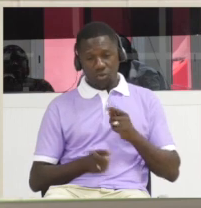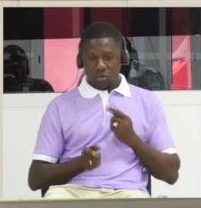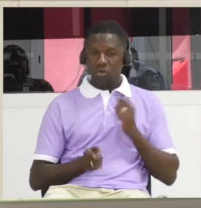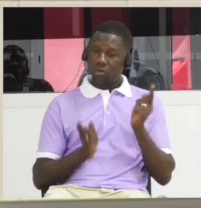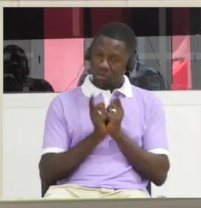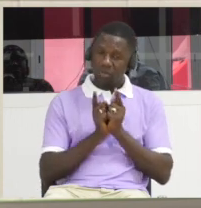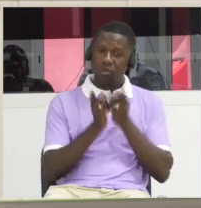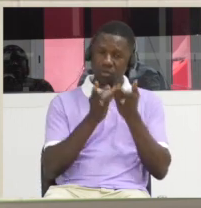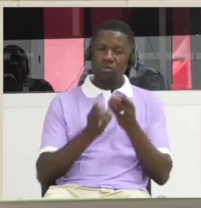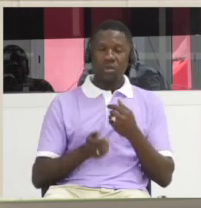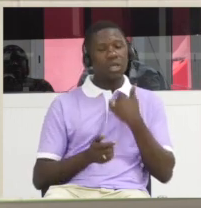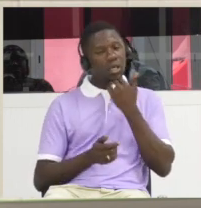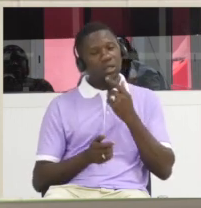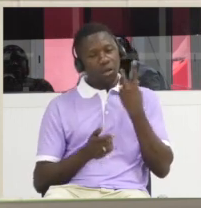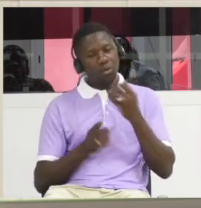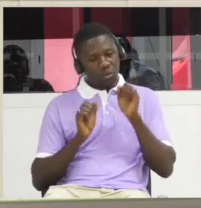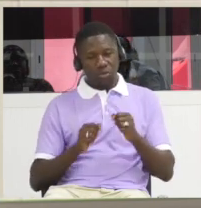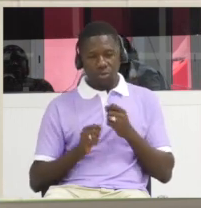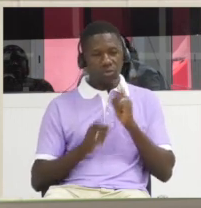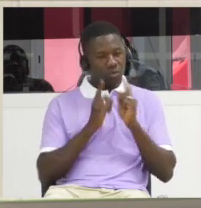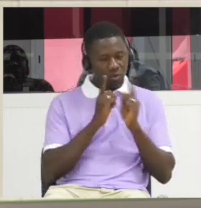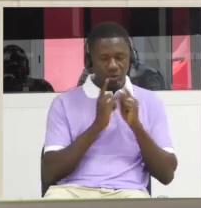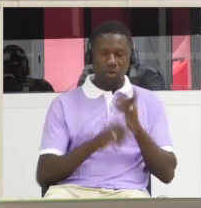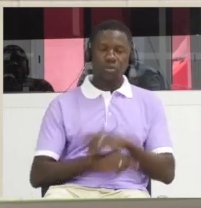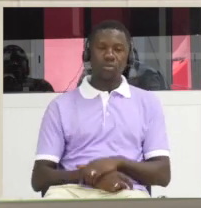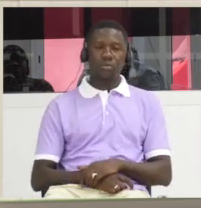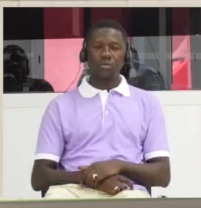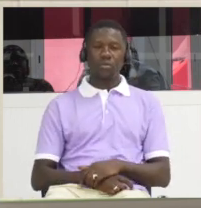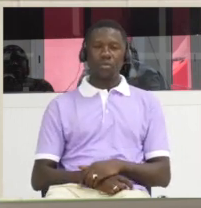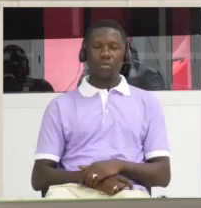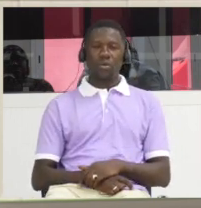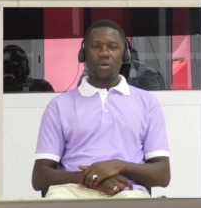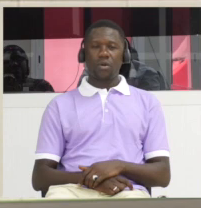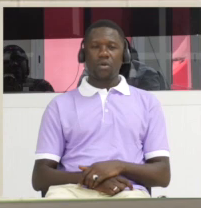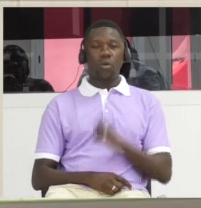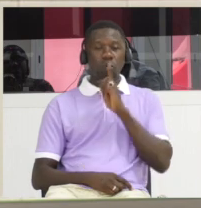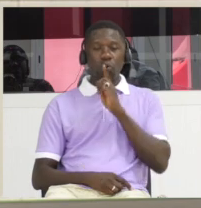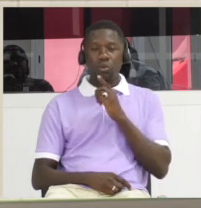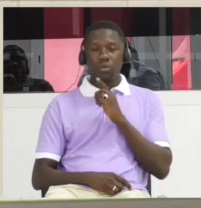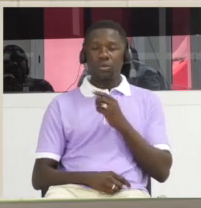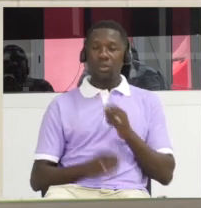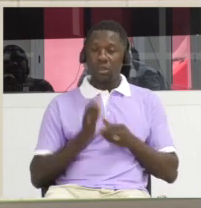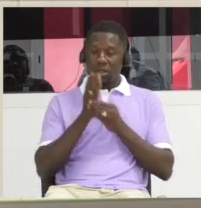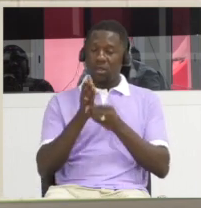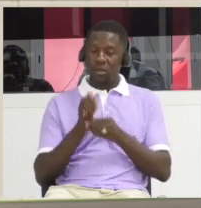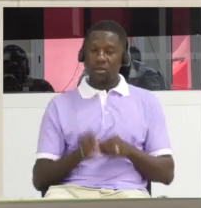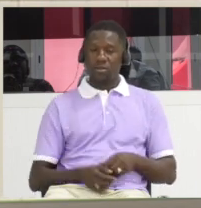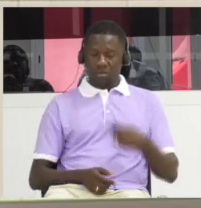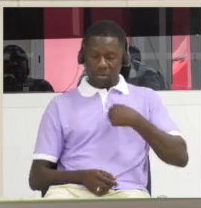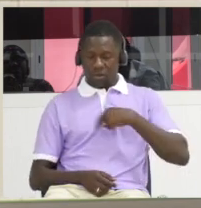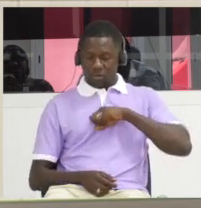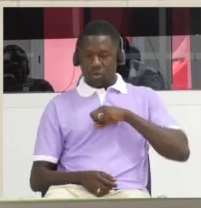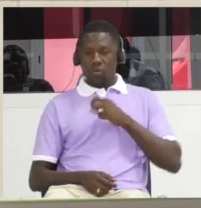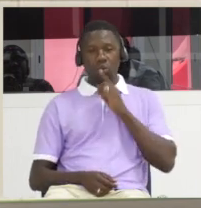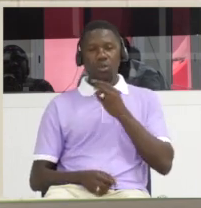can be worked out. Who was the spokesperson of your group? I was the one who was speaking. So tell us